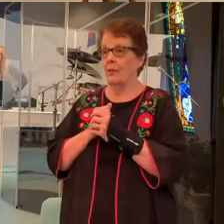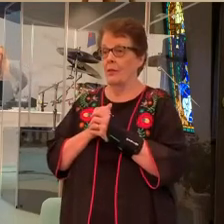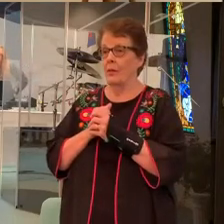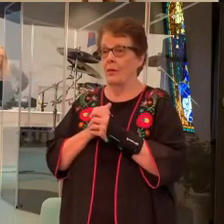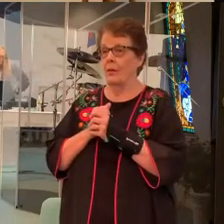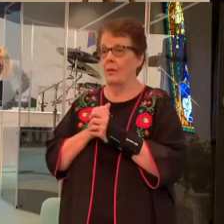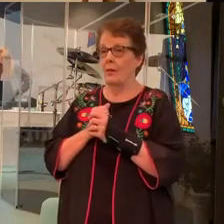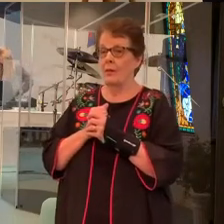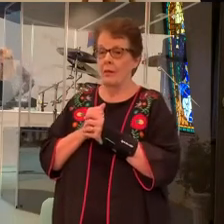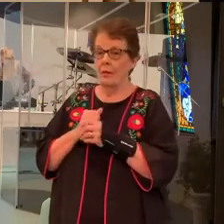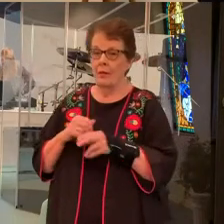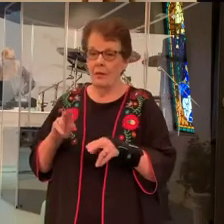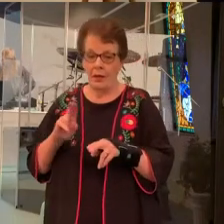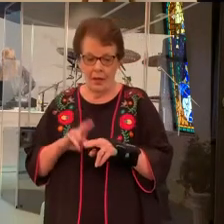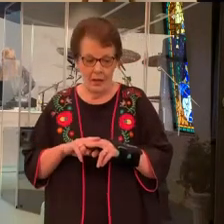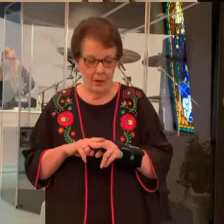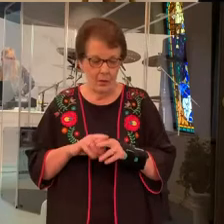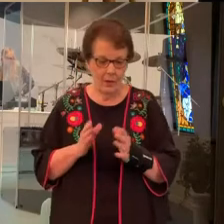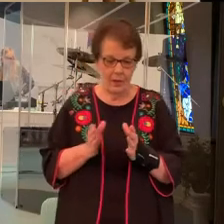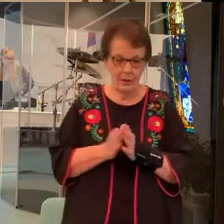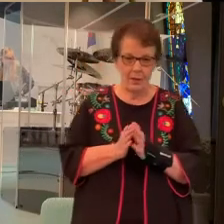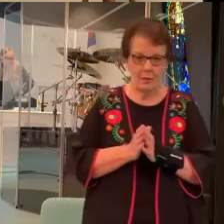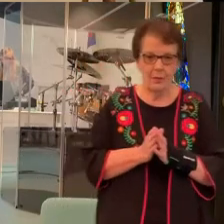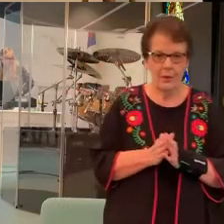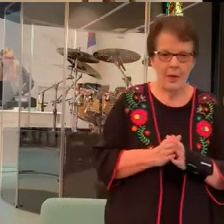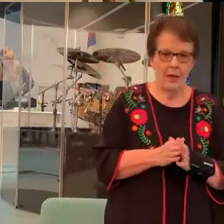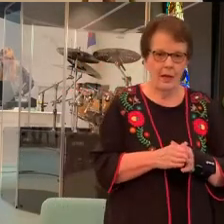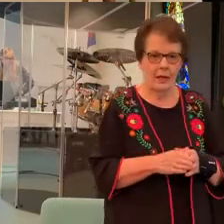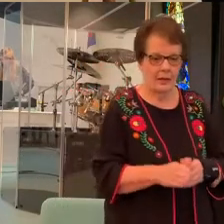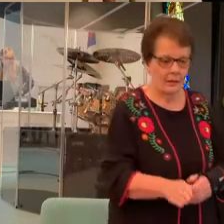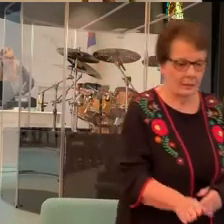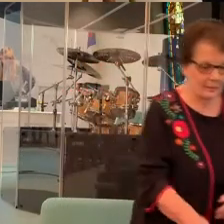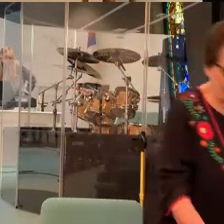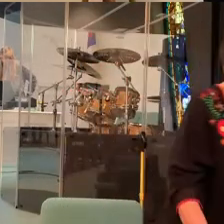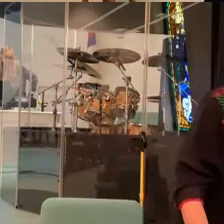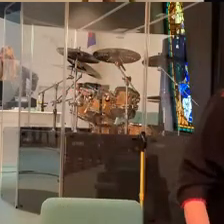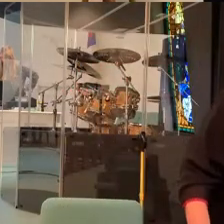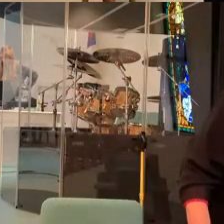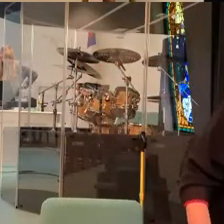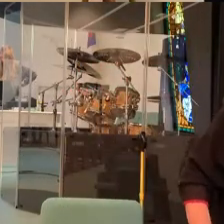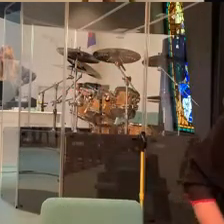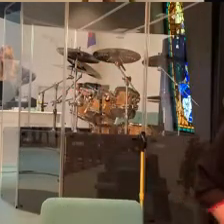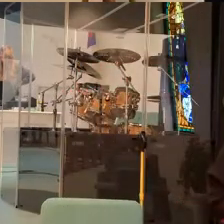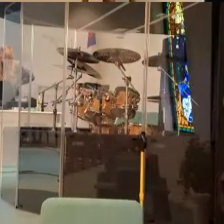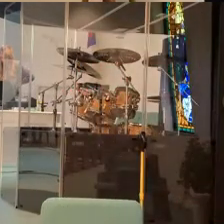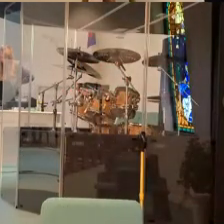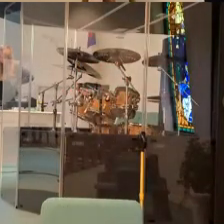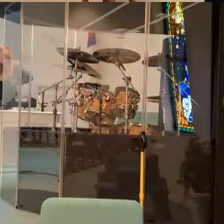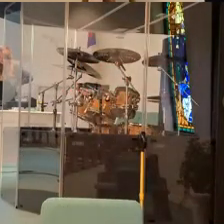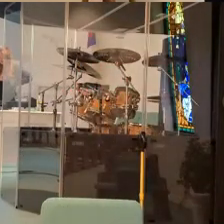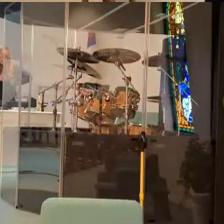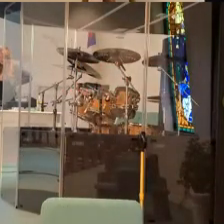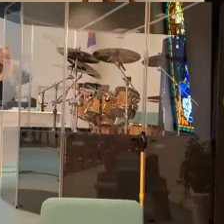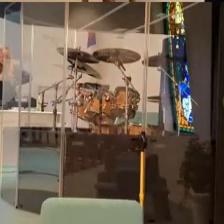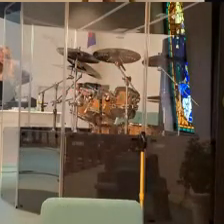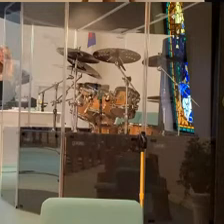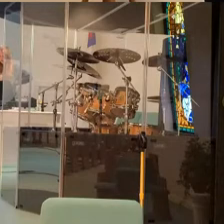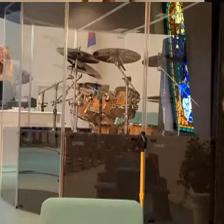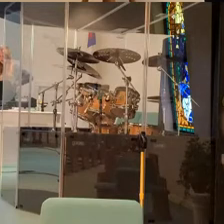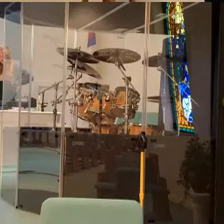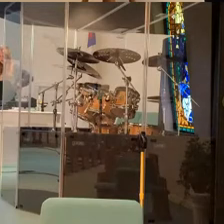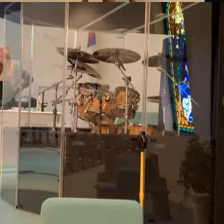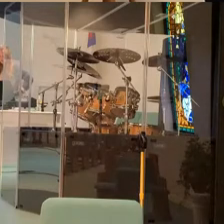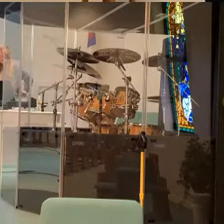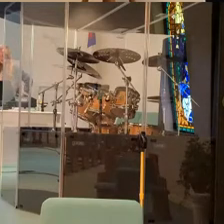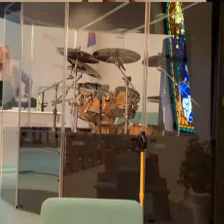to increase how fervent you're praying for it. You might be saying, well, I'm pleading with God. Keep pleading. Keep pleading. There's joy in the work of pleading